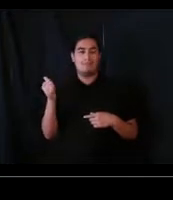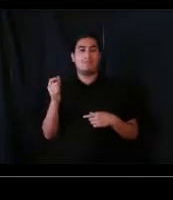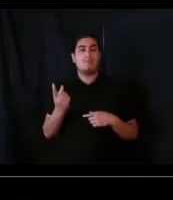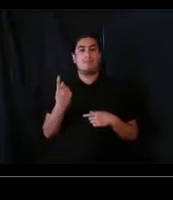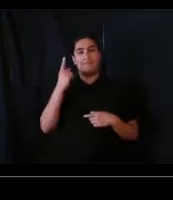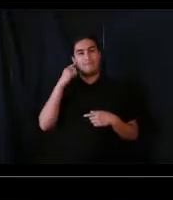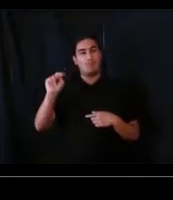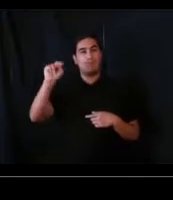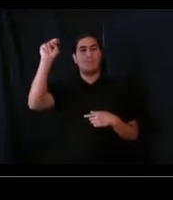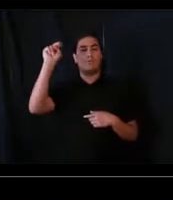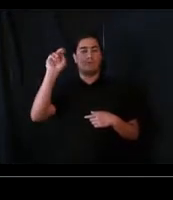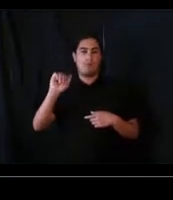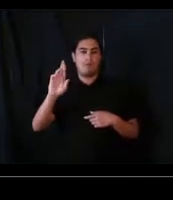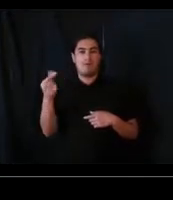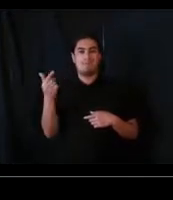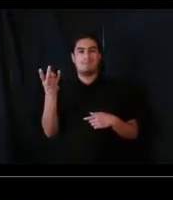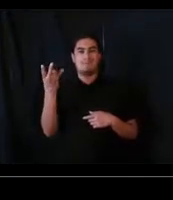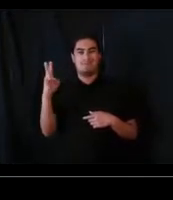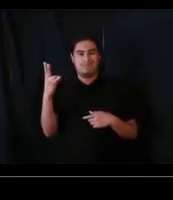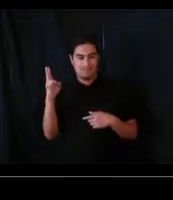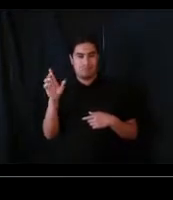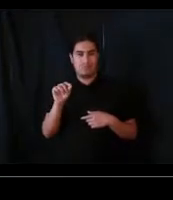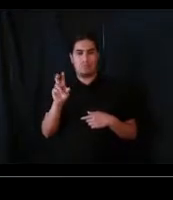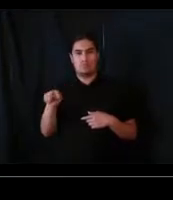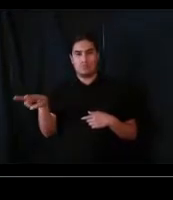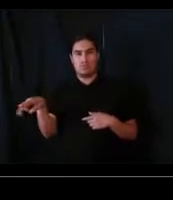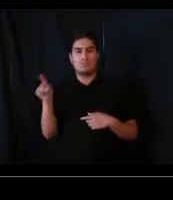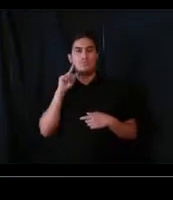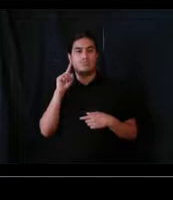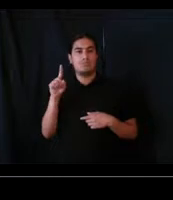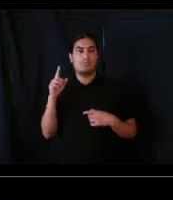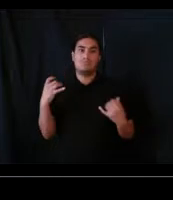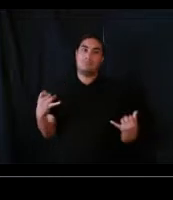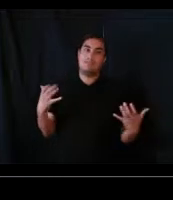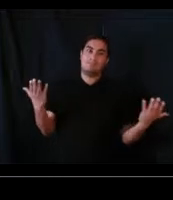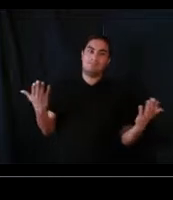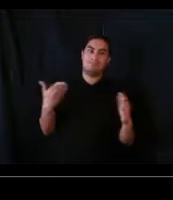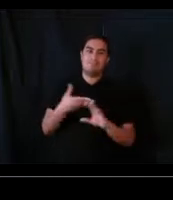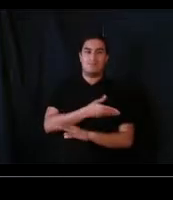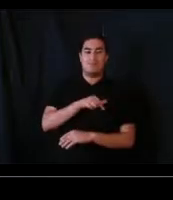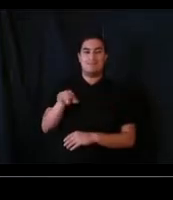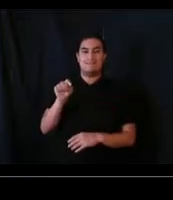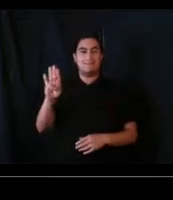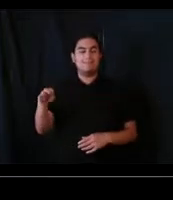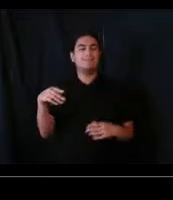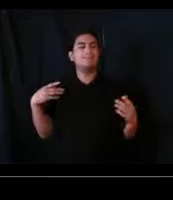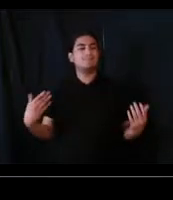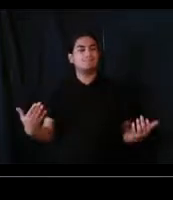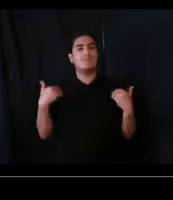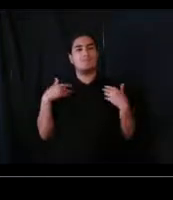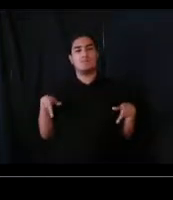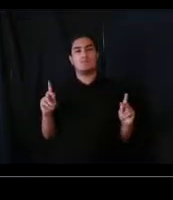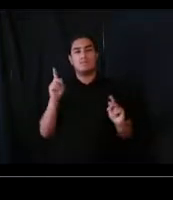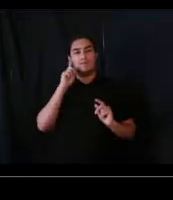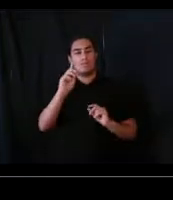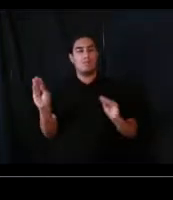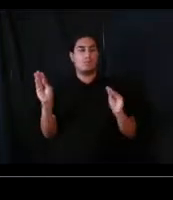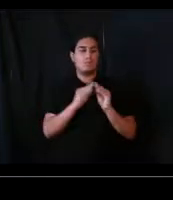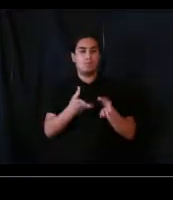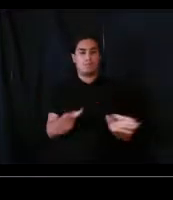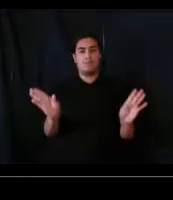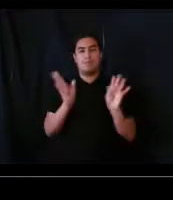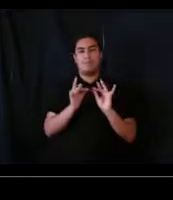northern california on august 17 2022 or just now before this tab to provide an opportunity for additional public comment